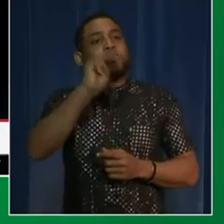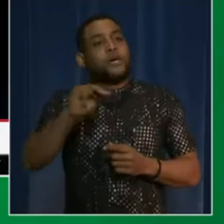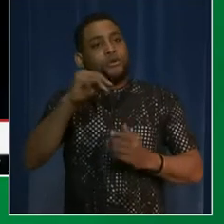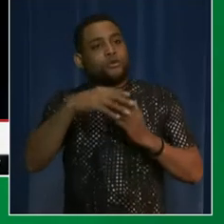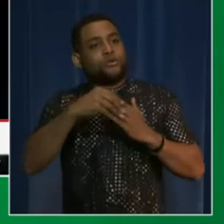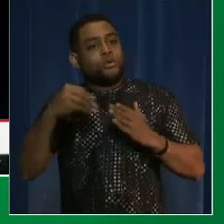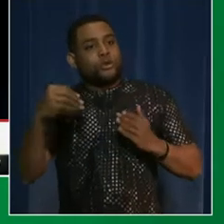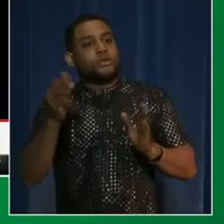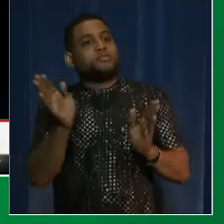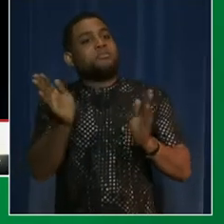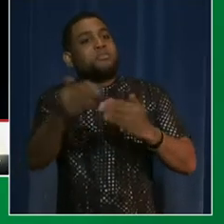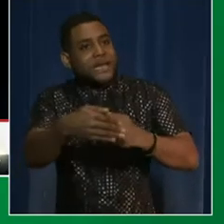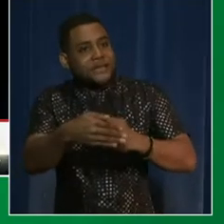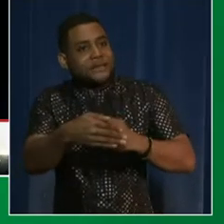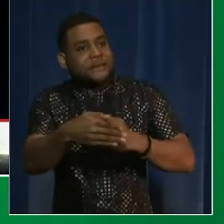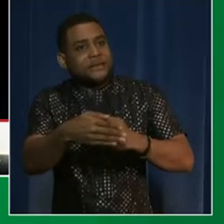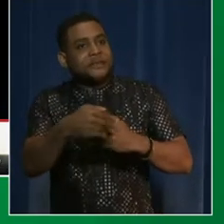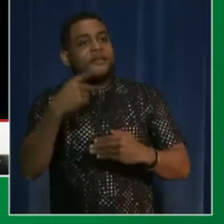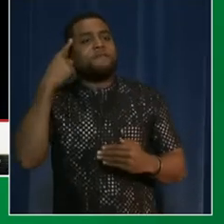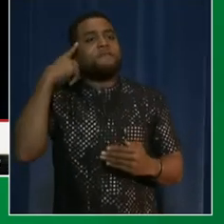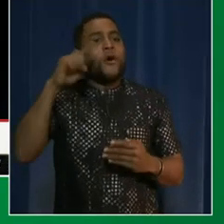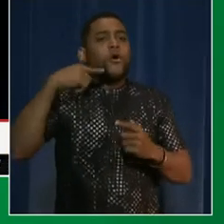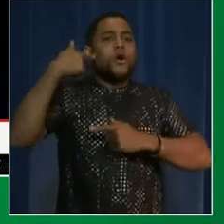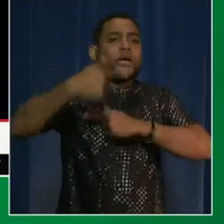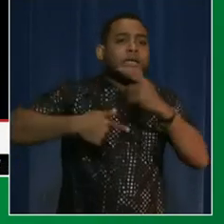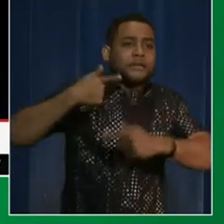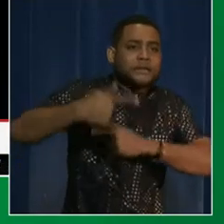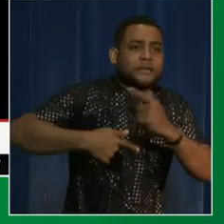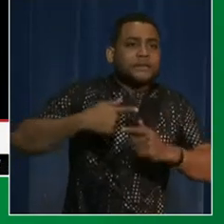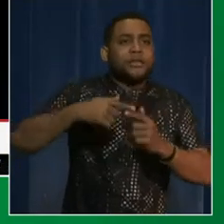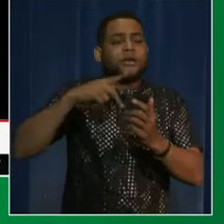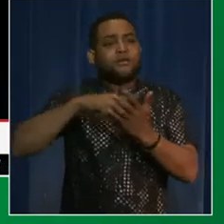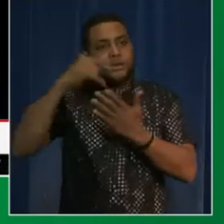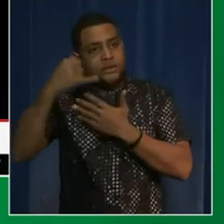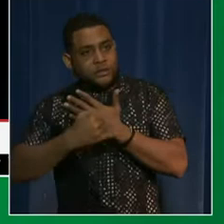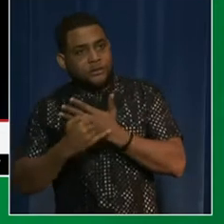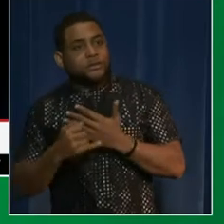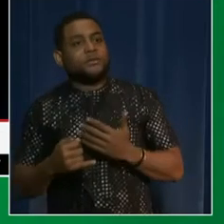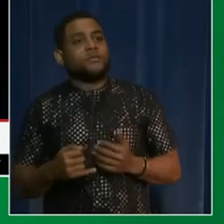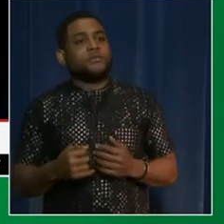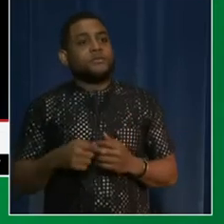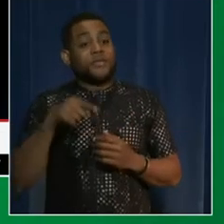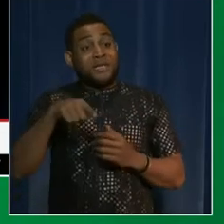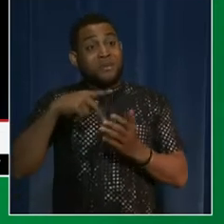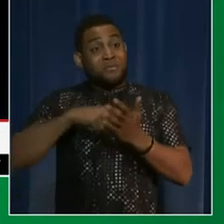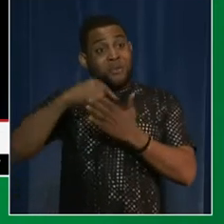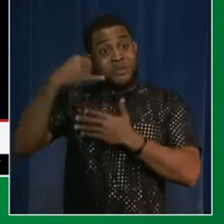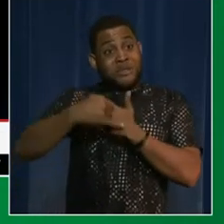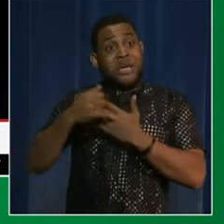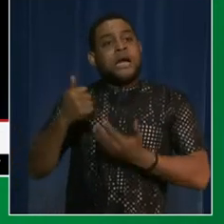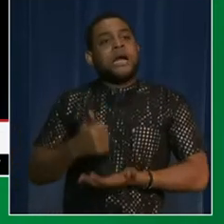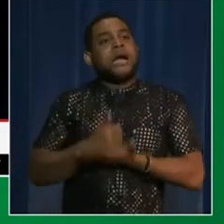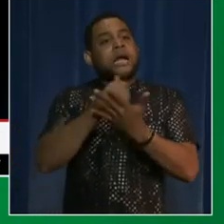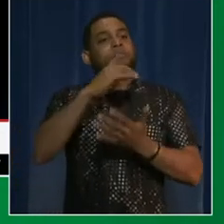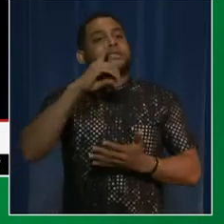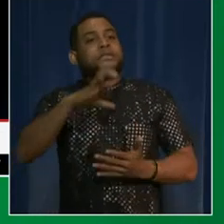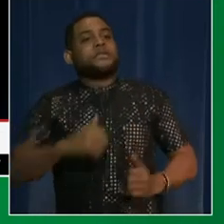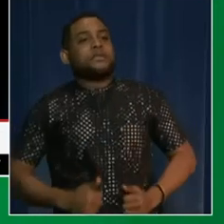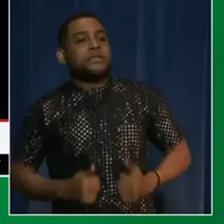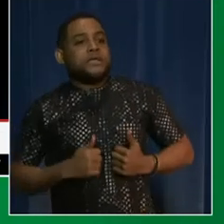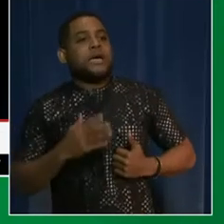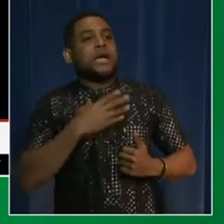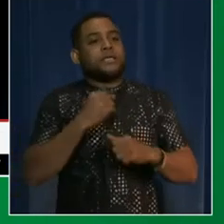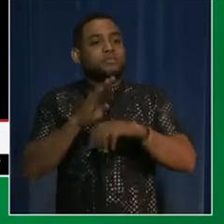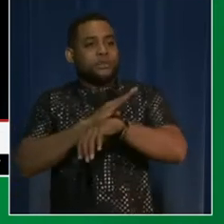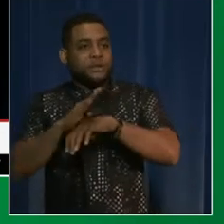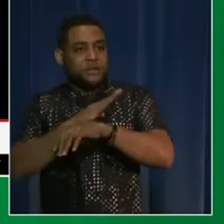legacy initiatives. And those initiatives are designed to help DC residents and DC businesses